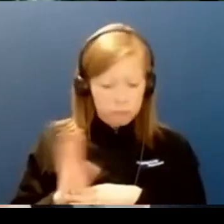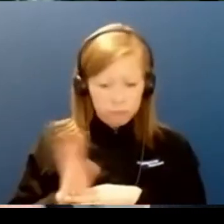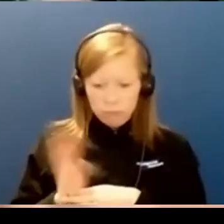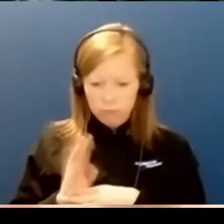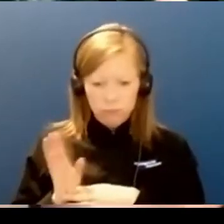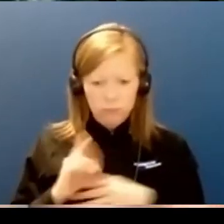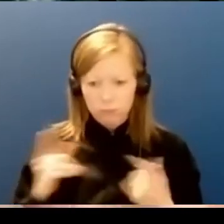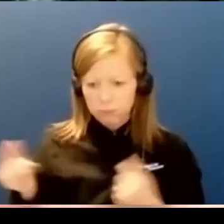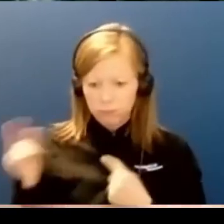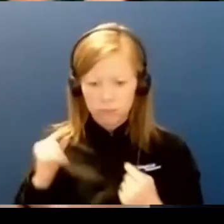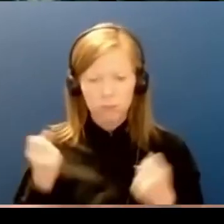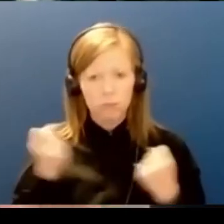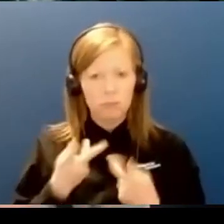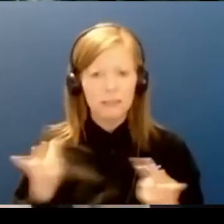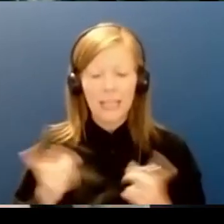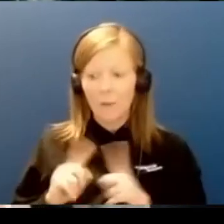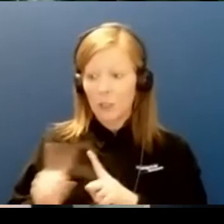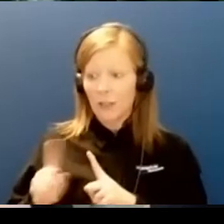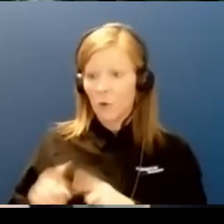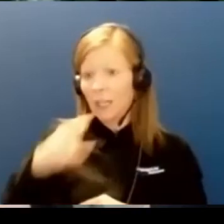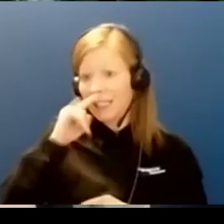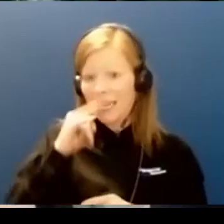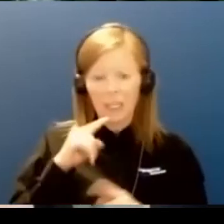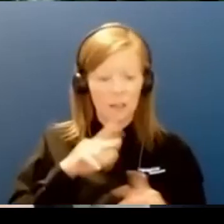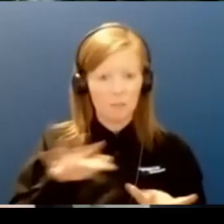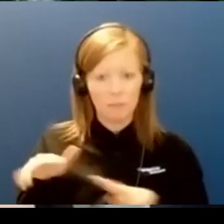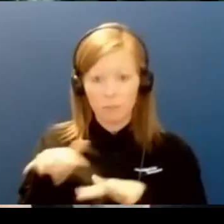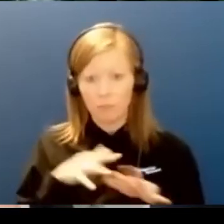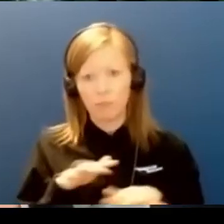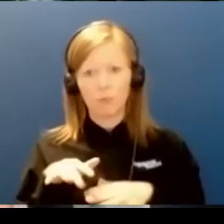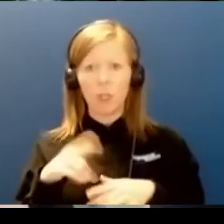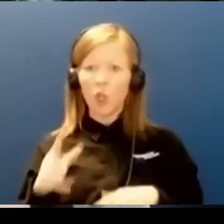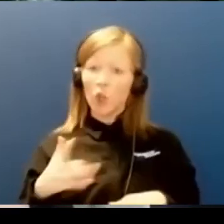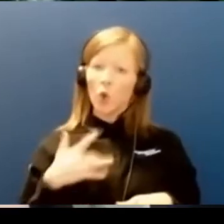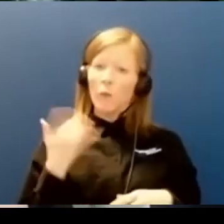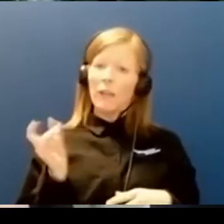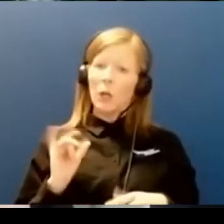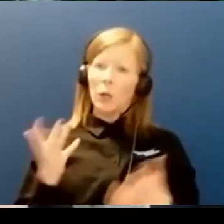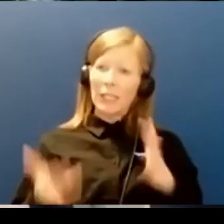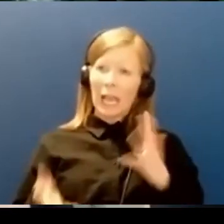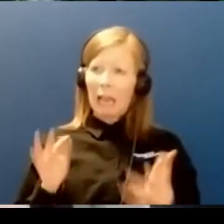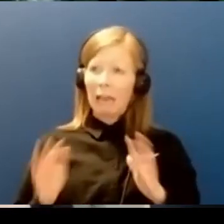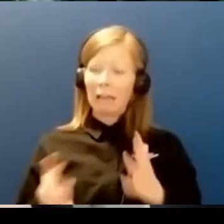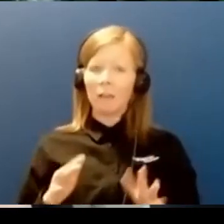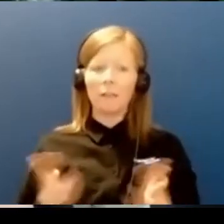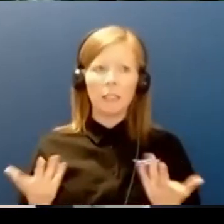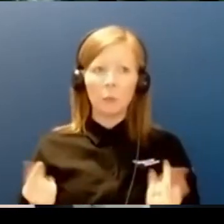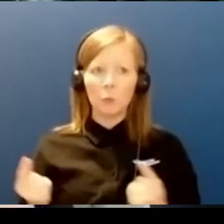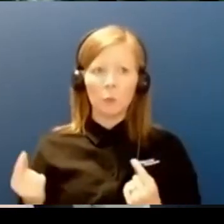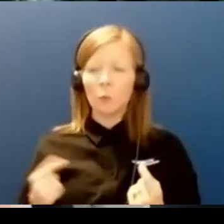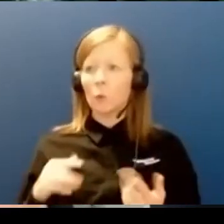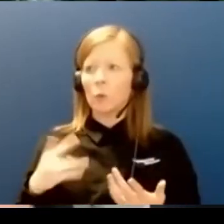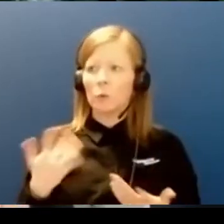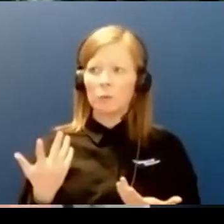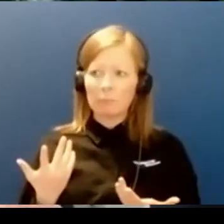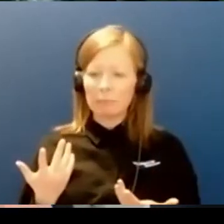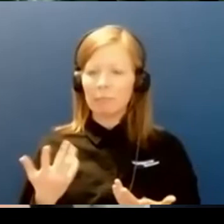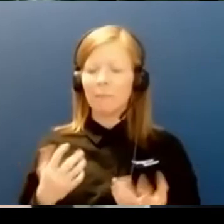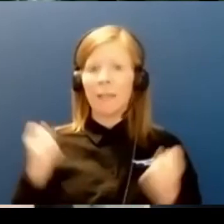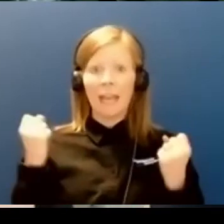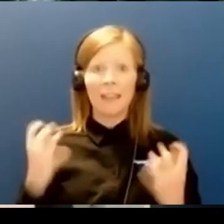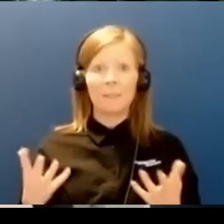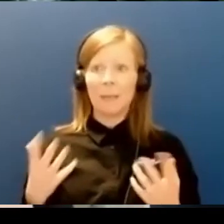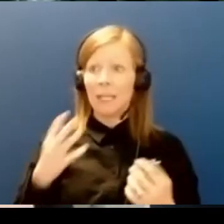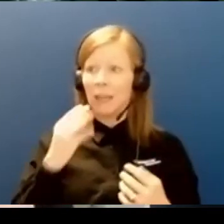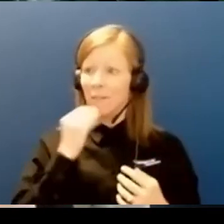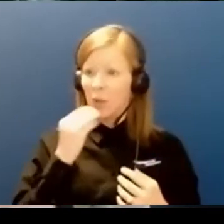You have several kids at home working, running around. You feel kind of helpless and at the whim of a lot of these, big food companies and just